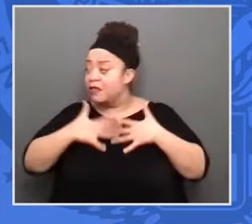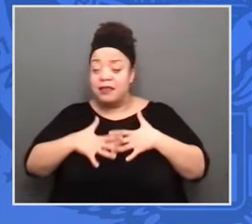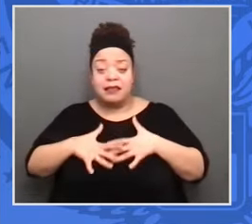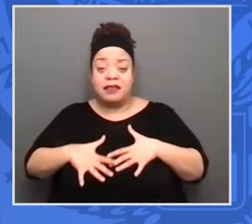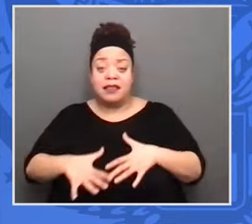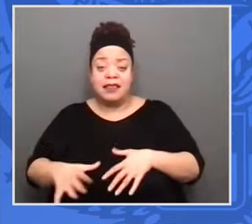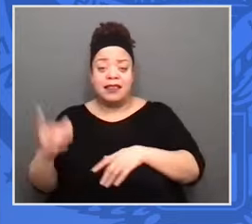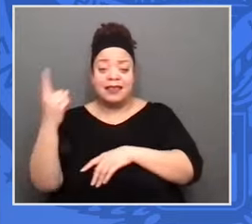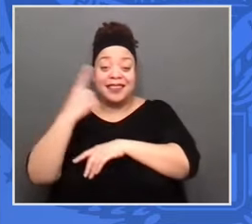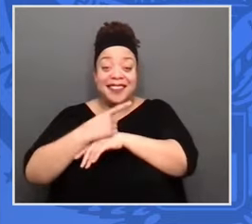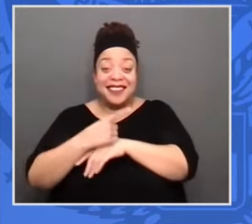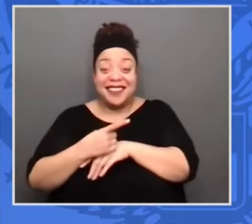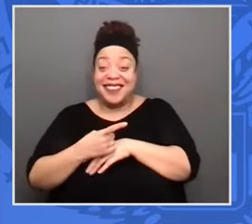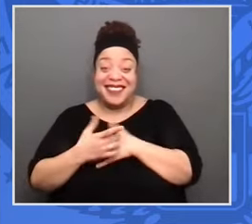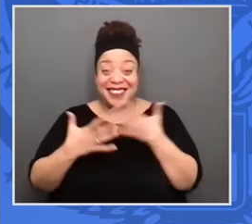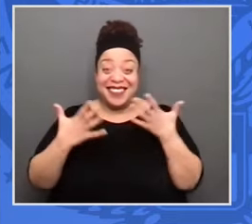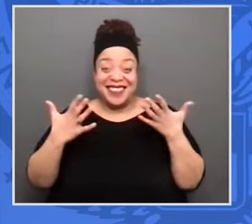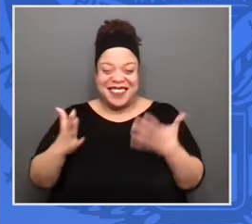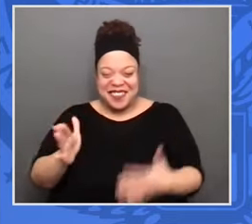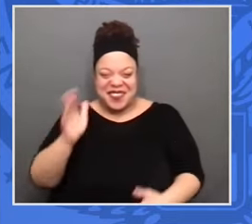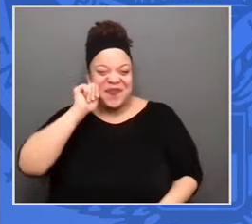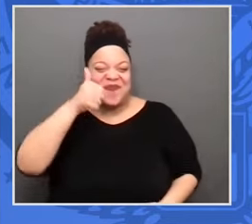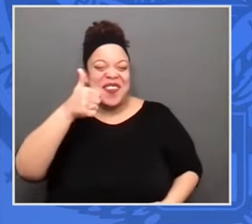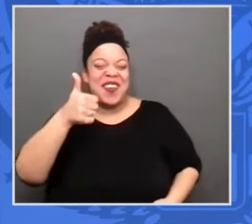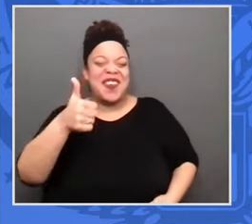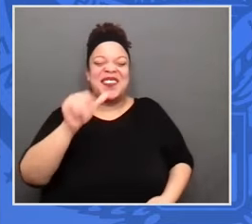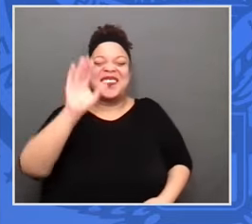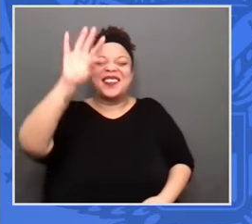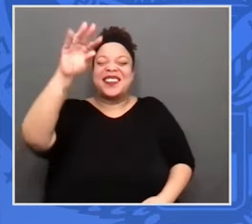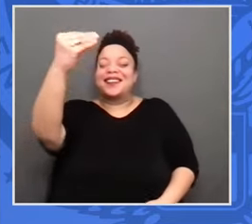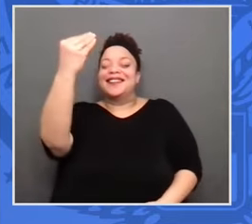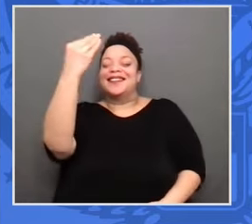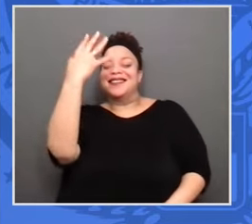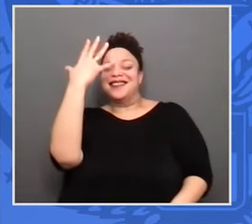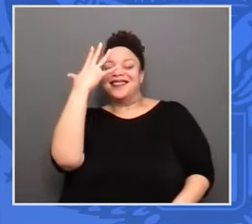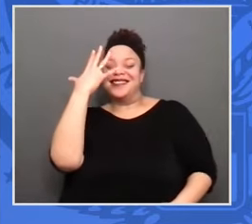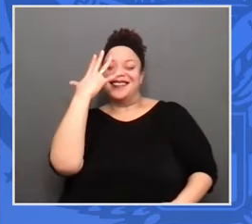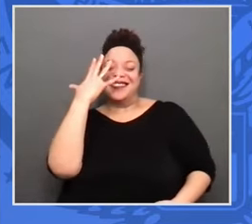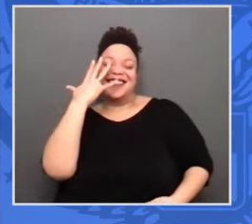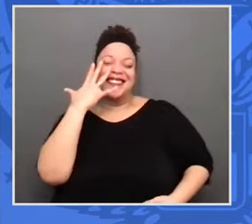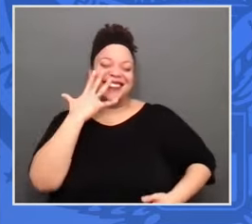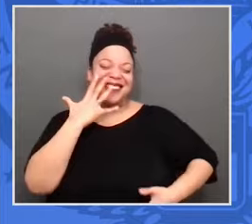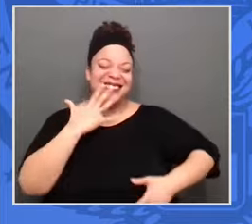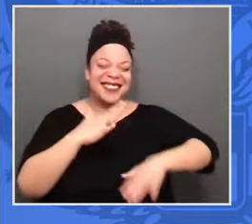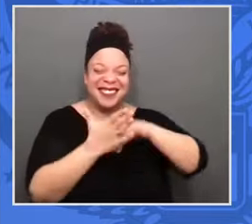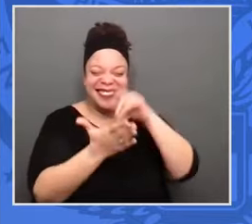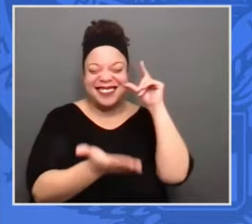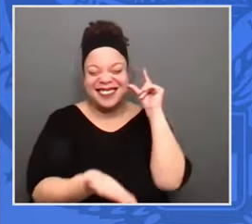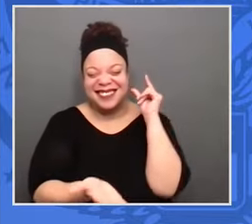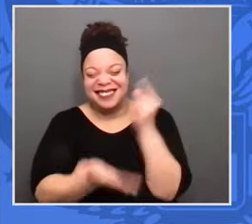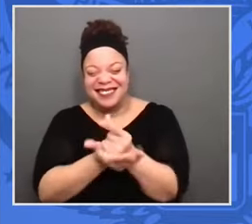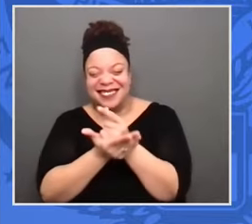sunshine, sunshine, and all this darkness past.